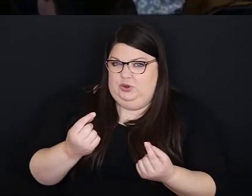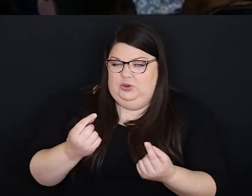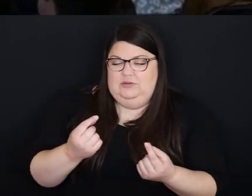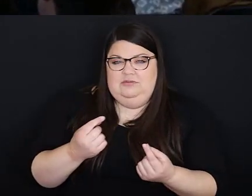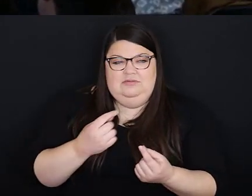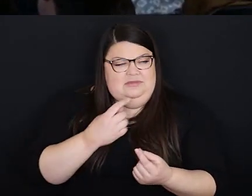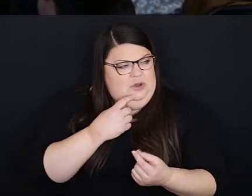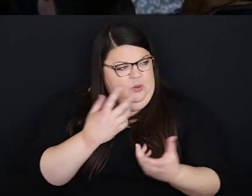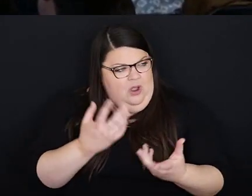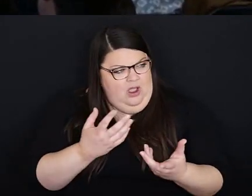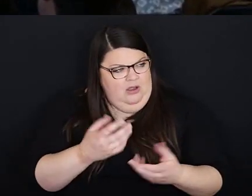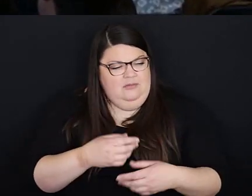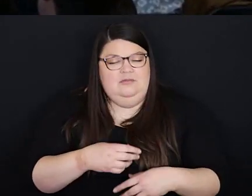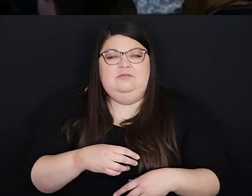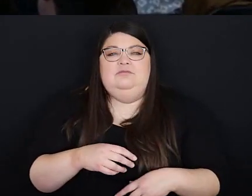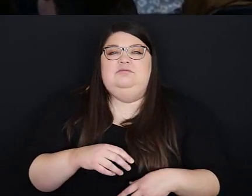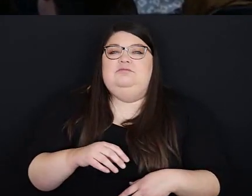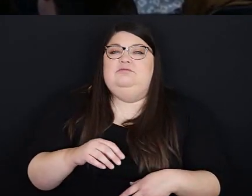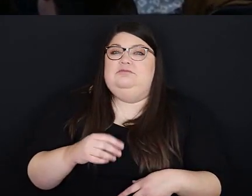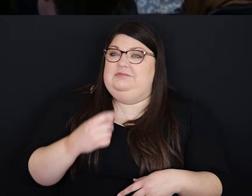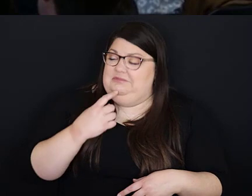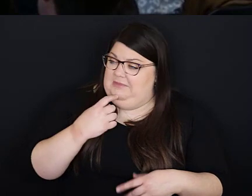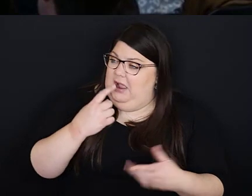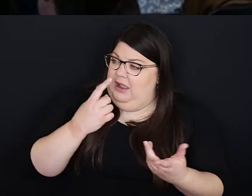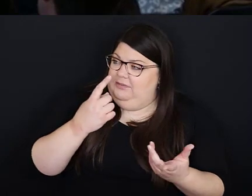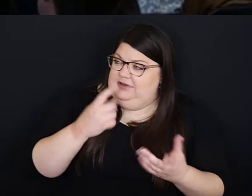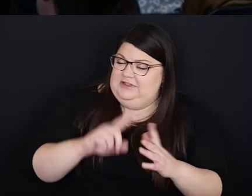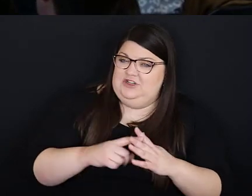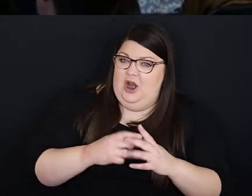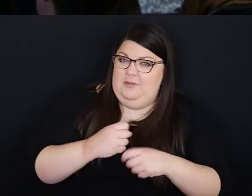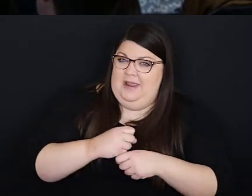And I said, I'm going to start making paintings.